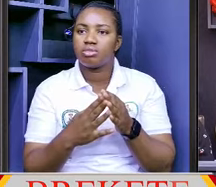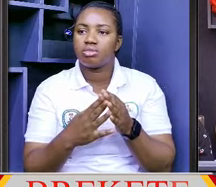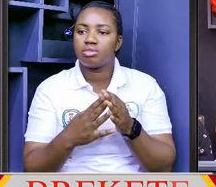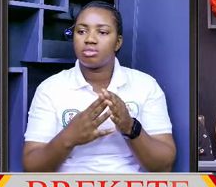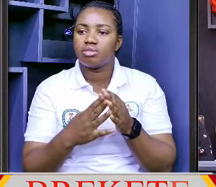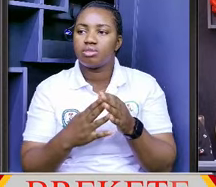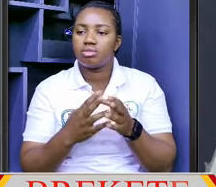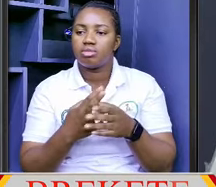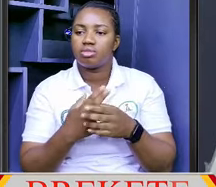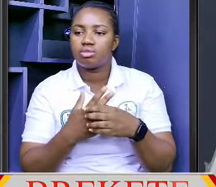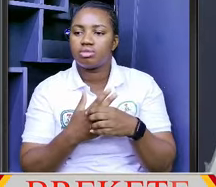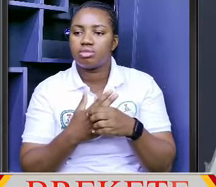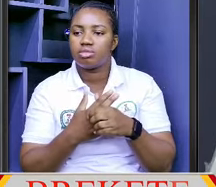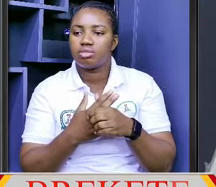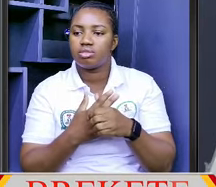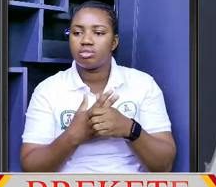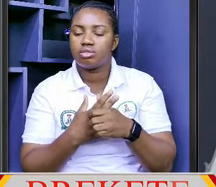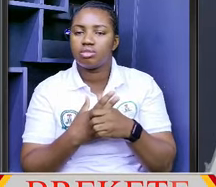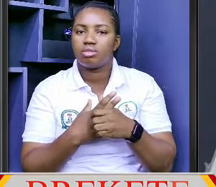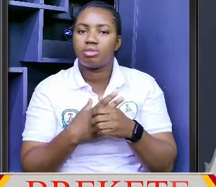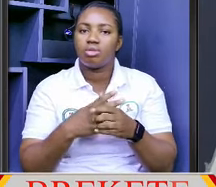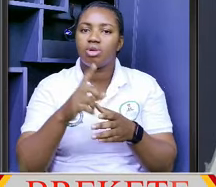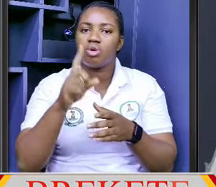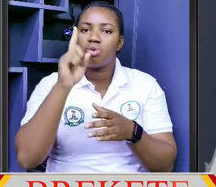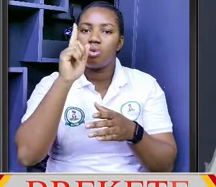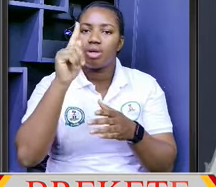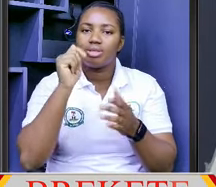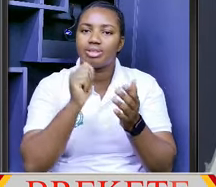Okeja Ifeanyi, 1,000 naira.